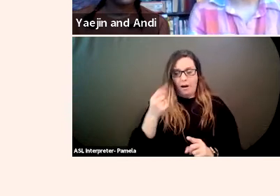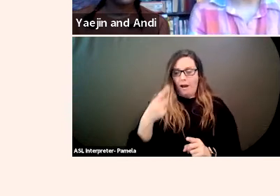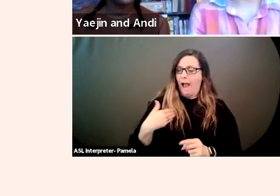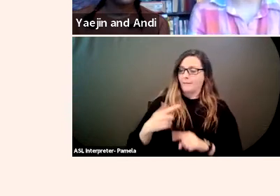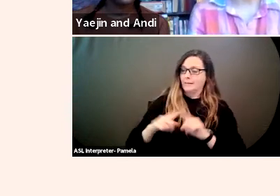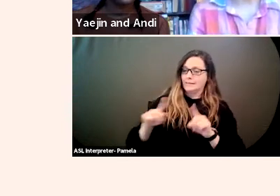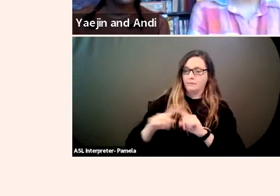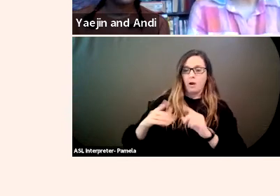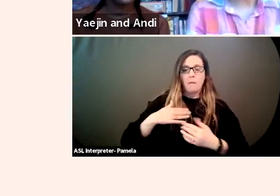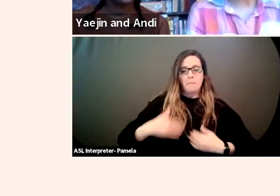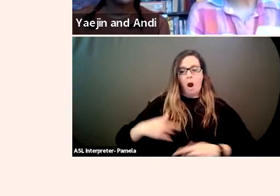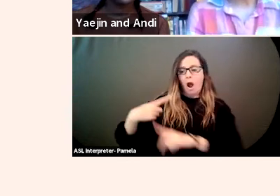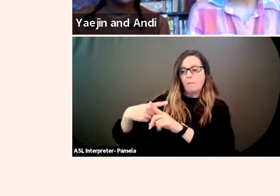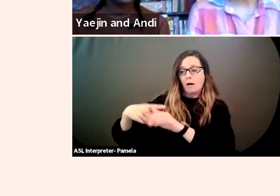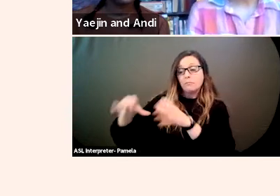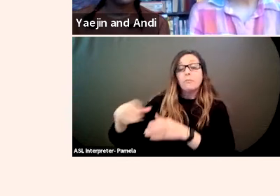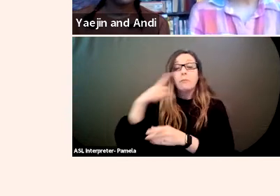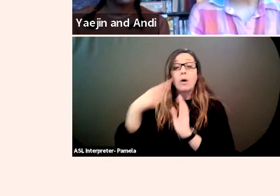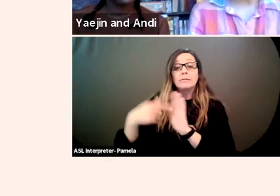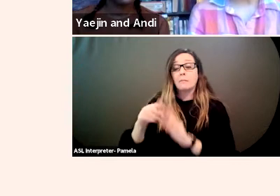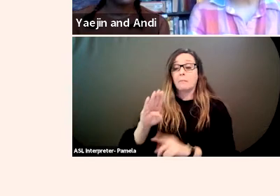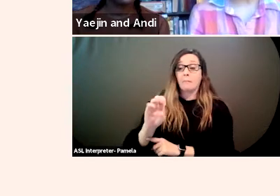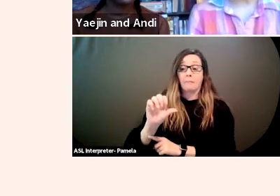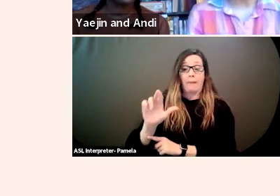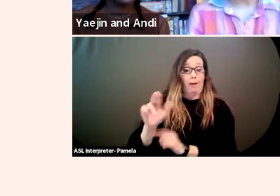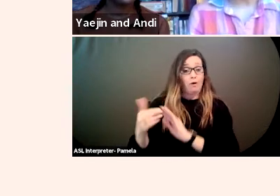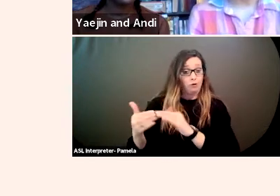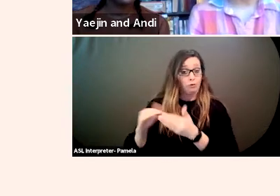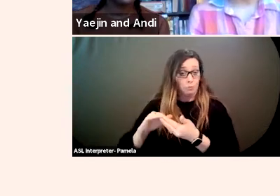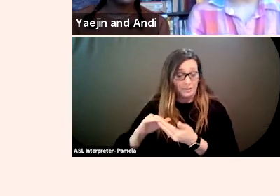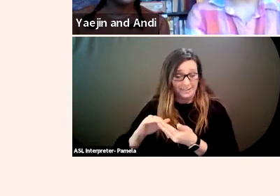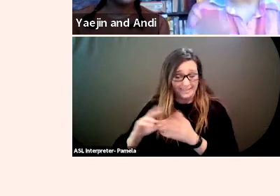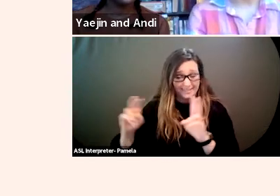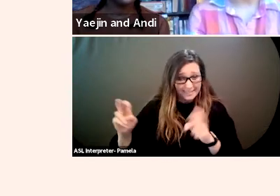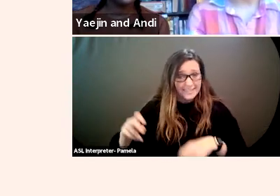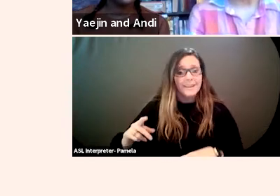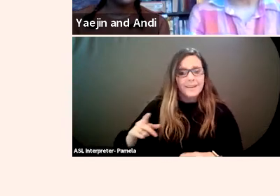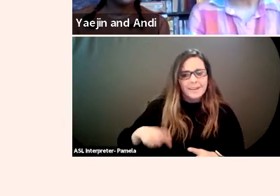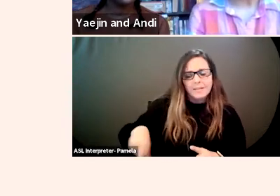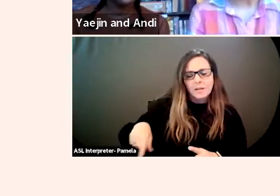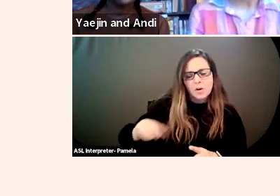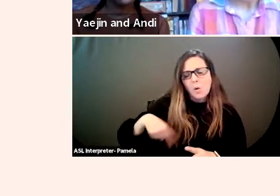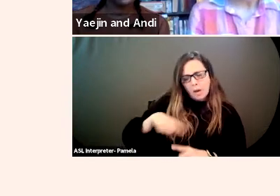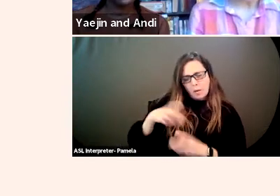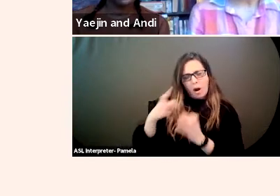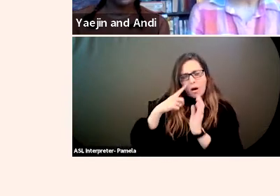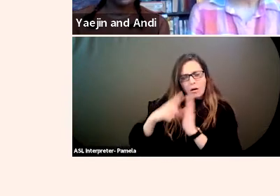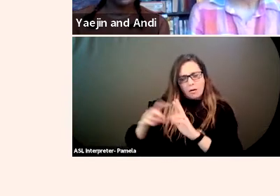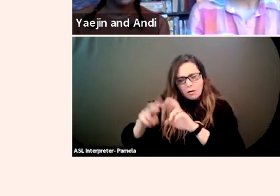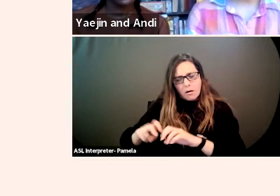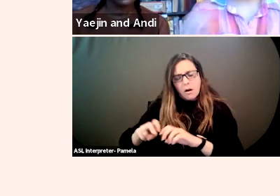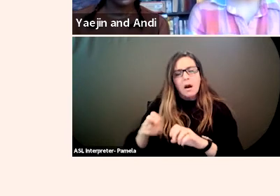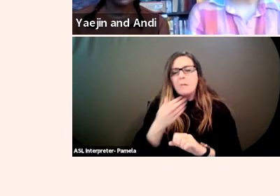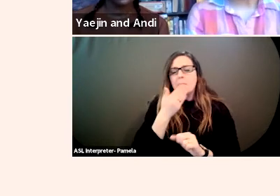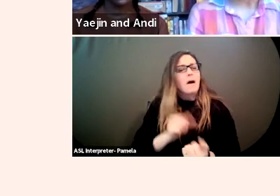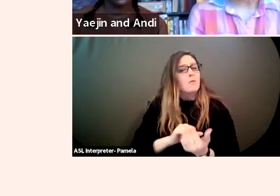positive subgroups like the bear community. Thus, a better framework to look at this issue is with the minority stress model,